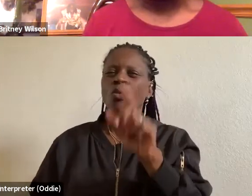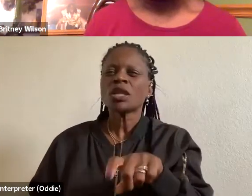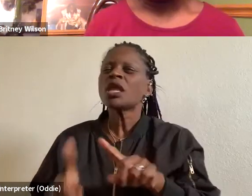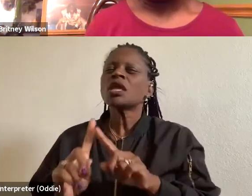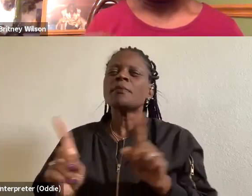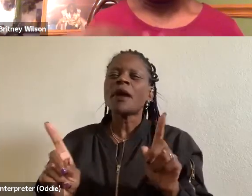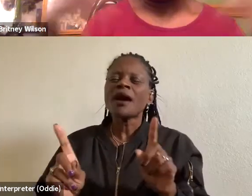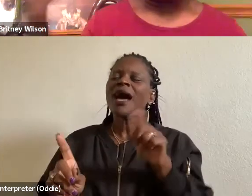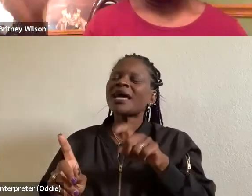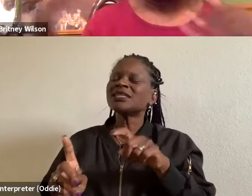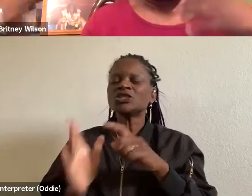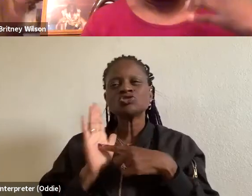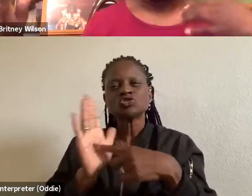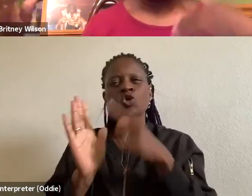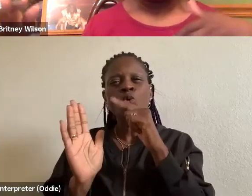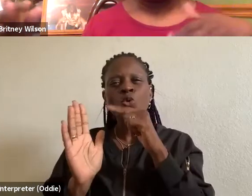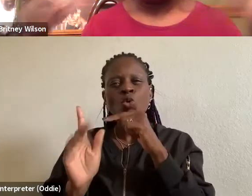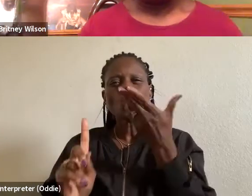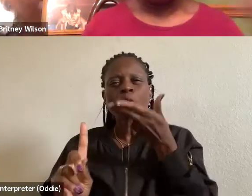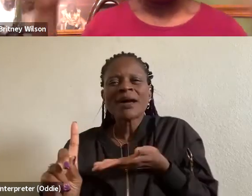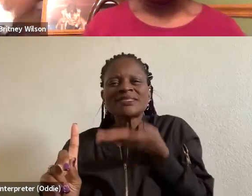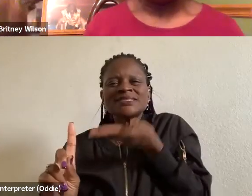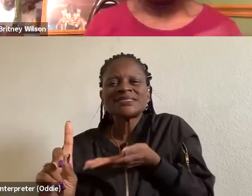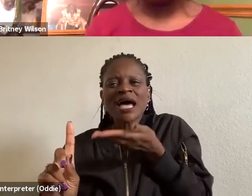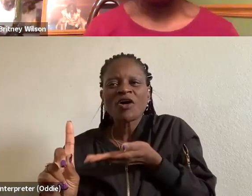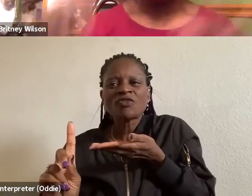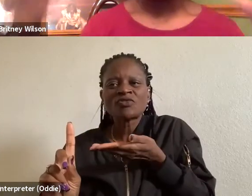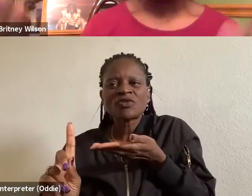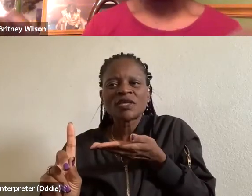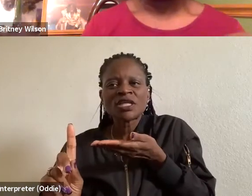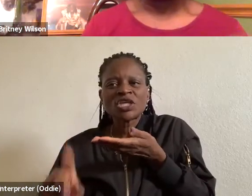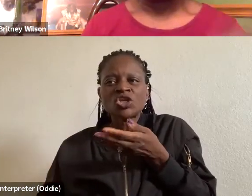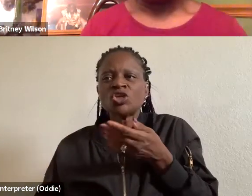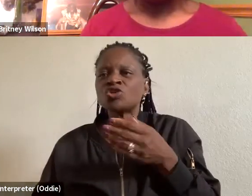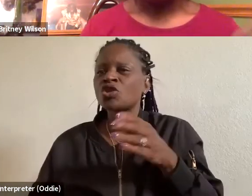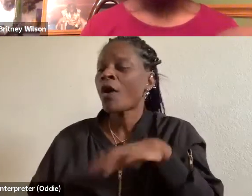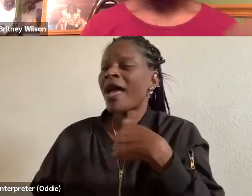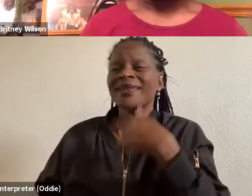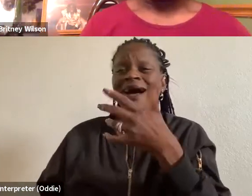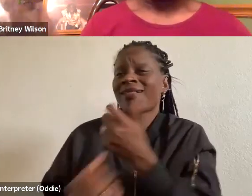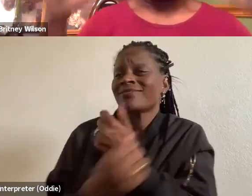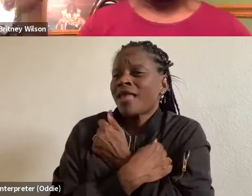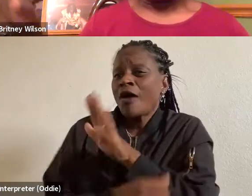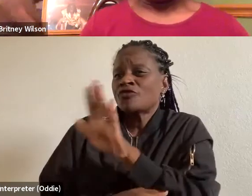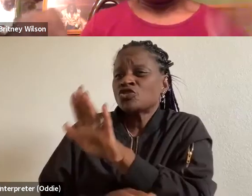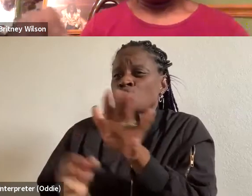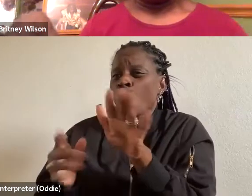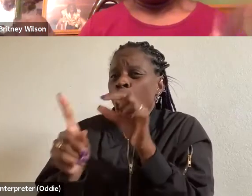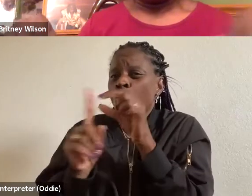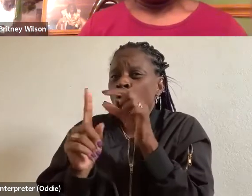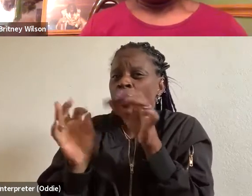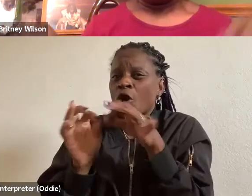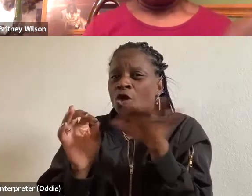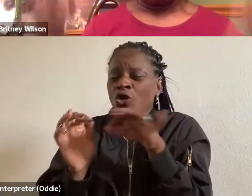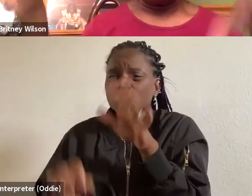of who you are. And I if I could steal from Keah, like, I love the line in the essay where you're like, I'm going to butcher it, but it's something